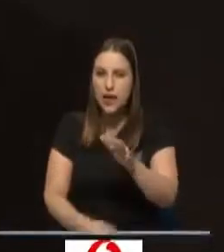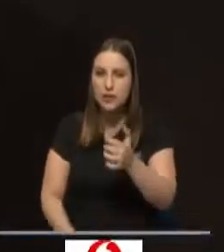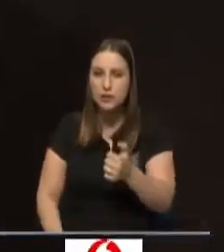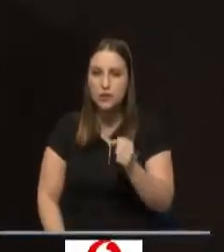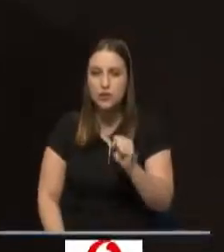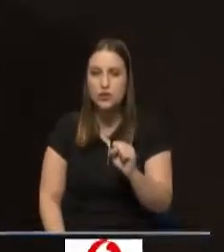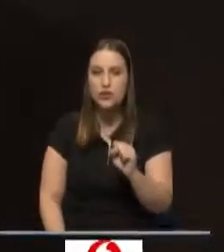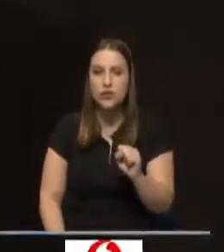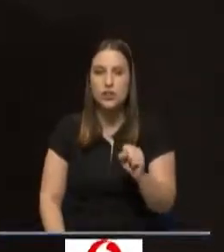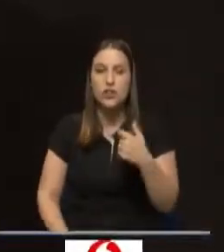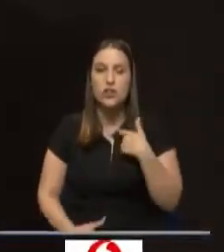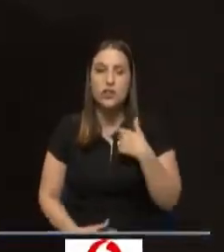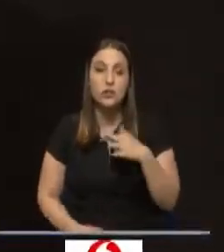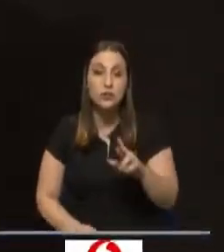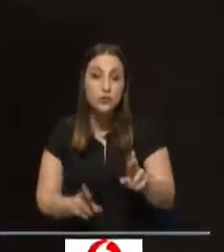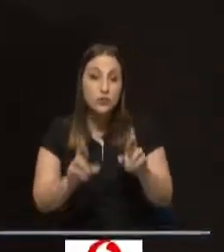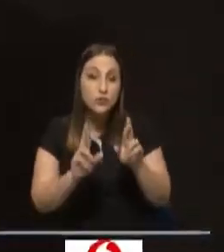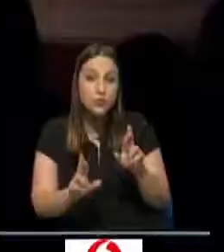opposite. 5G.